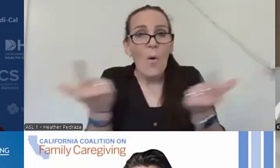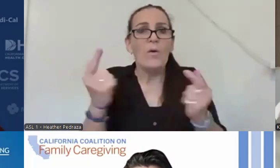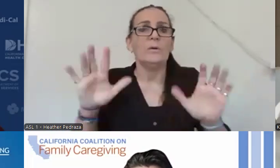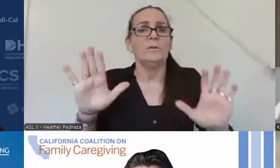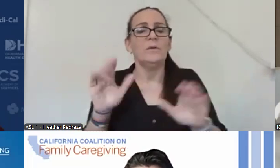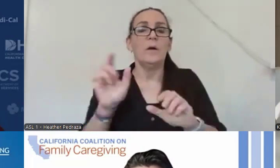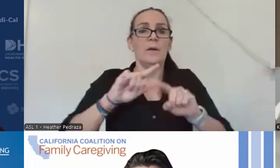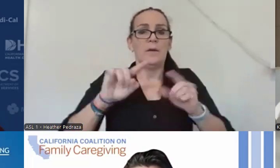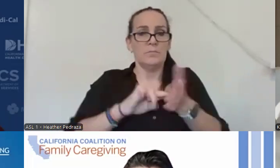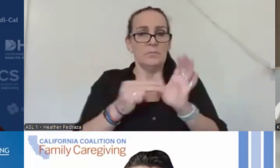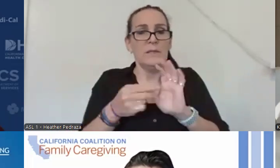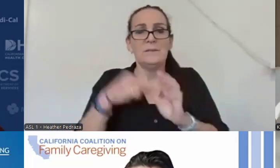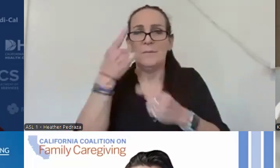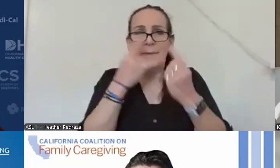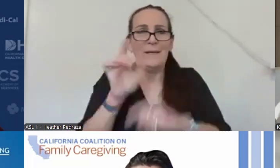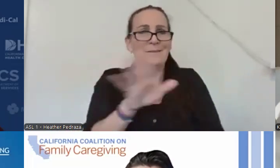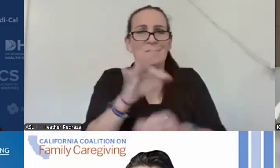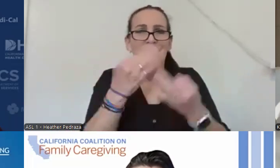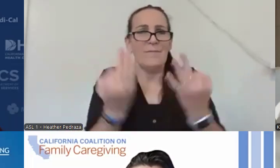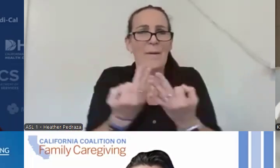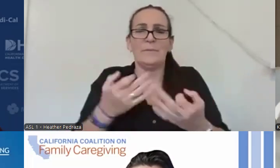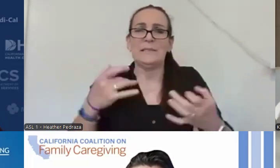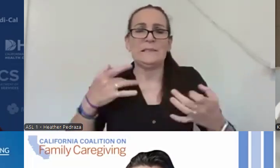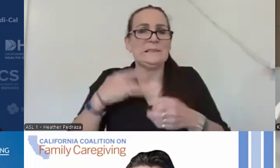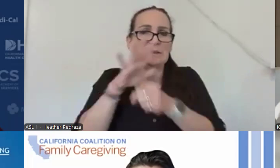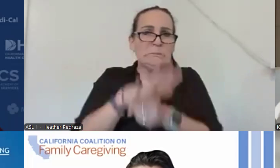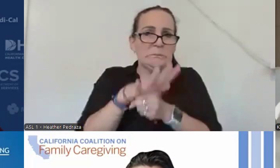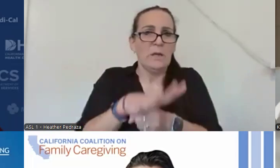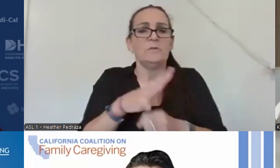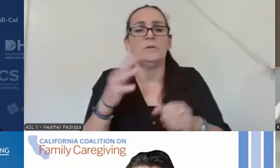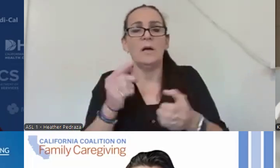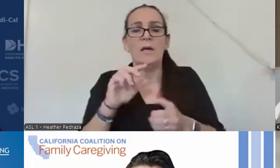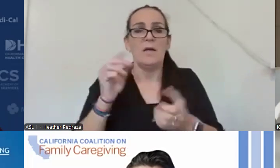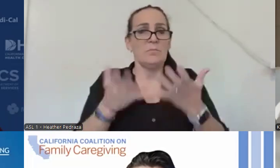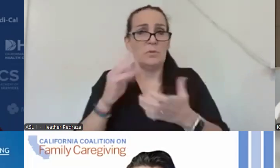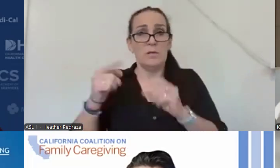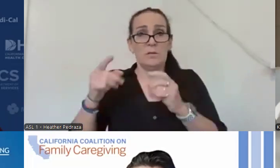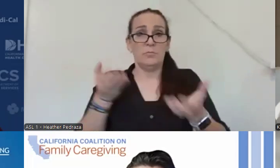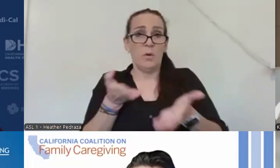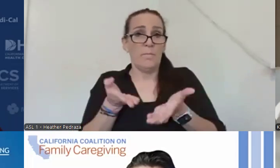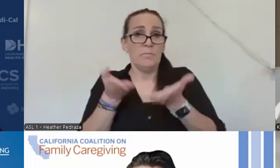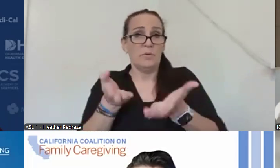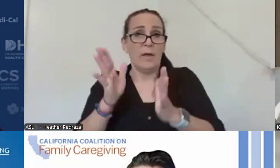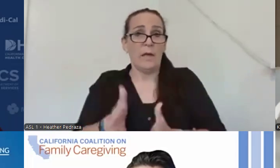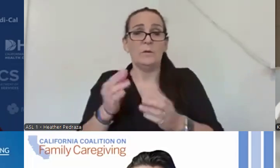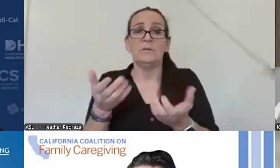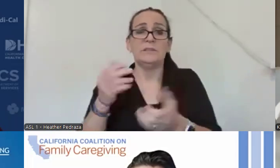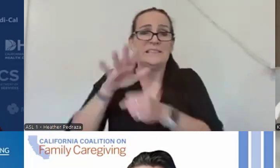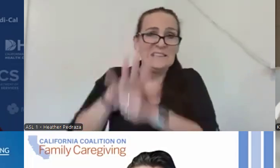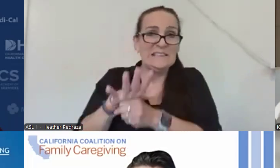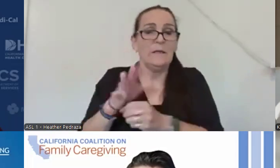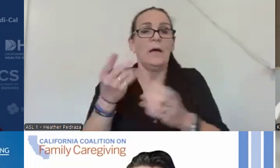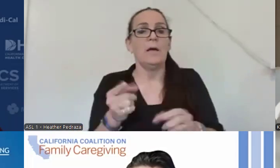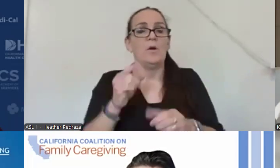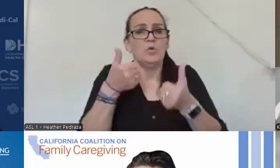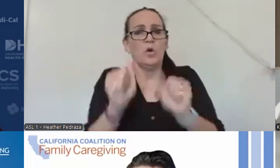the stress that the families are under self-determination, and the stress that providers are under, really just trying to navigate the system as is. And I wonder